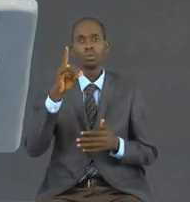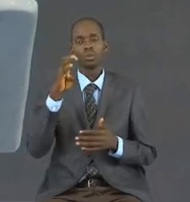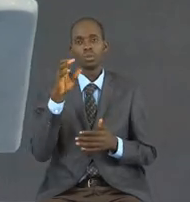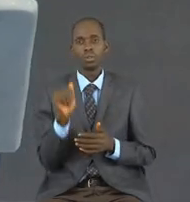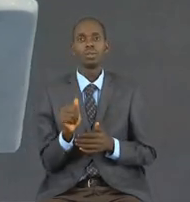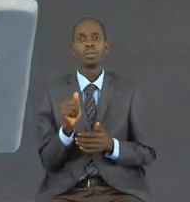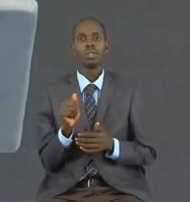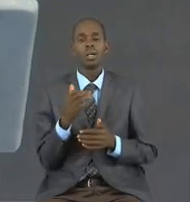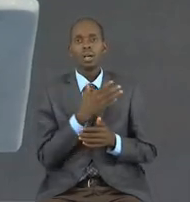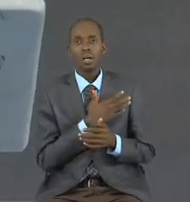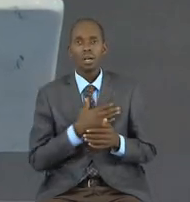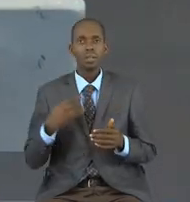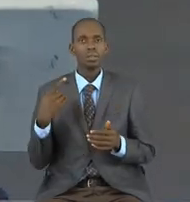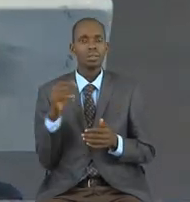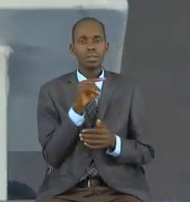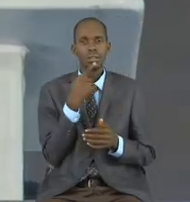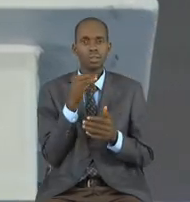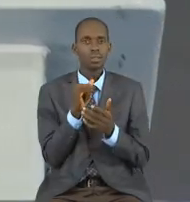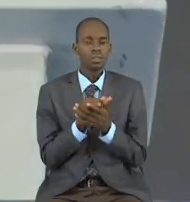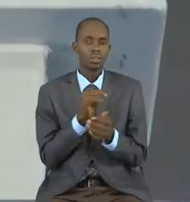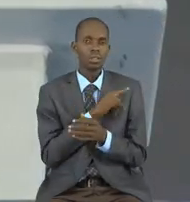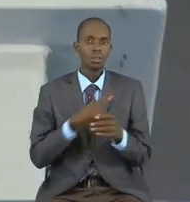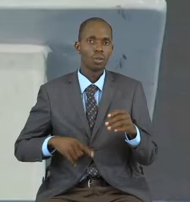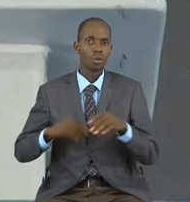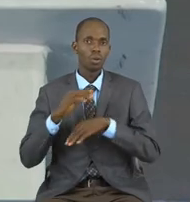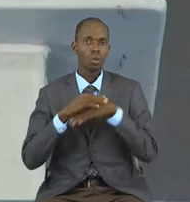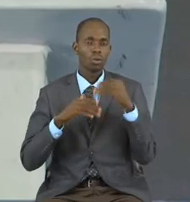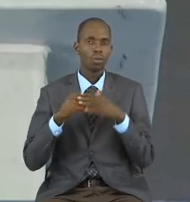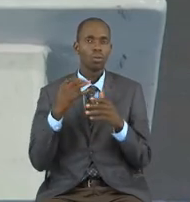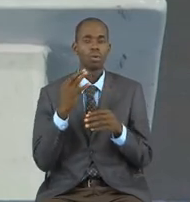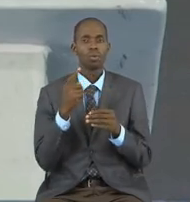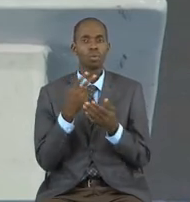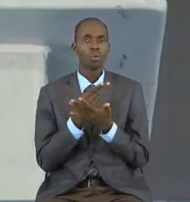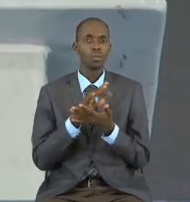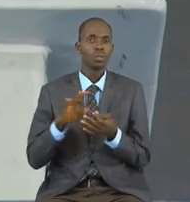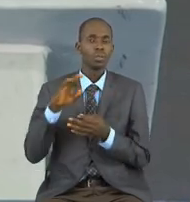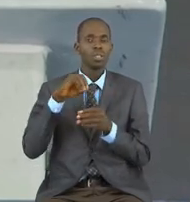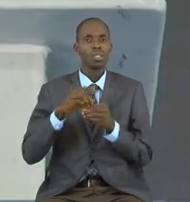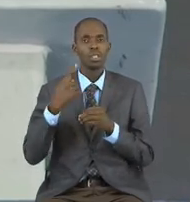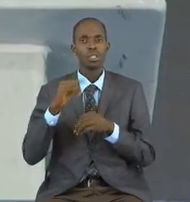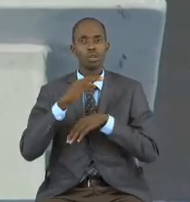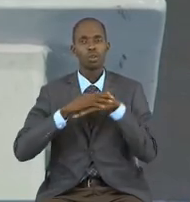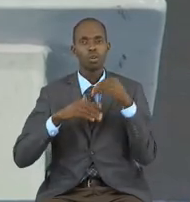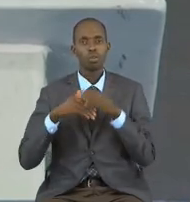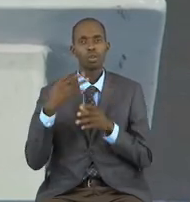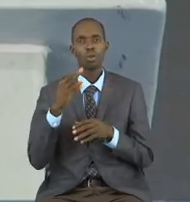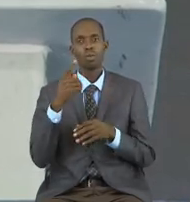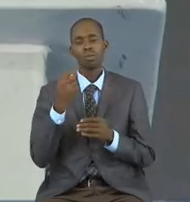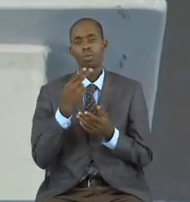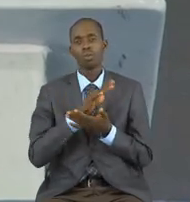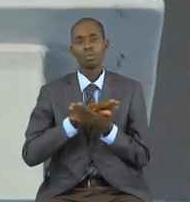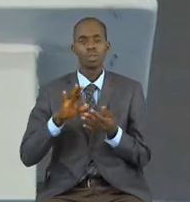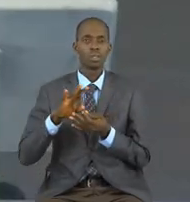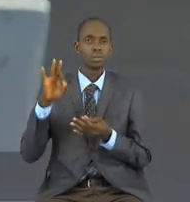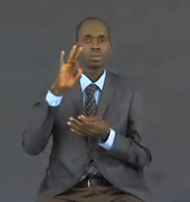the Lord and in the comfort of the Holy Ghost," in the comfort of the Holy Ghost, in the comfort of the Holy